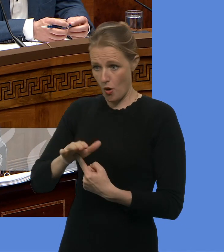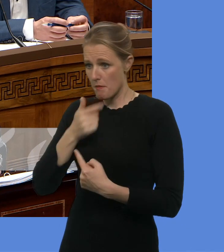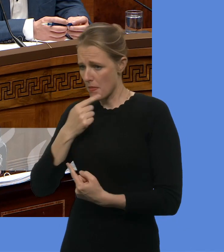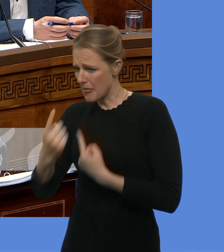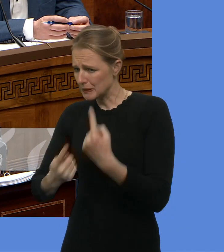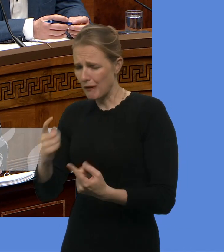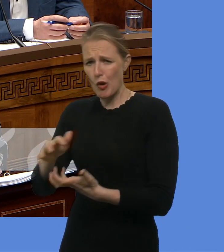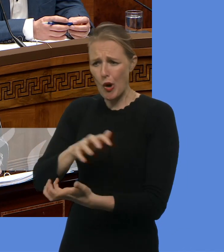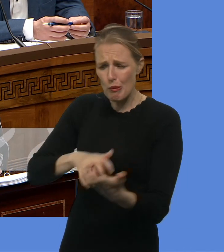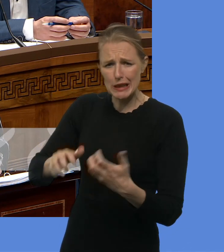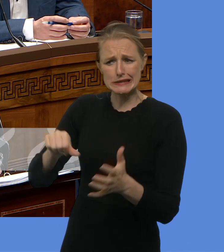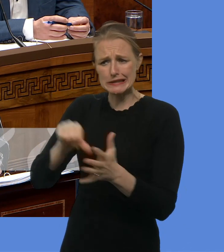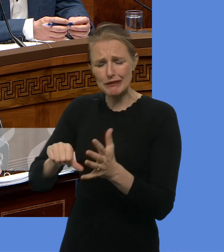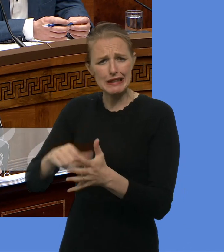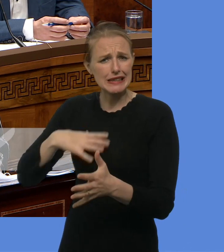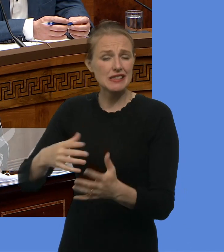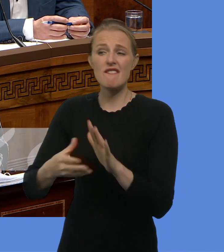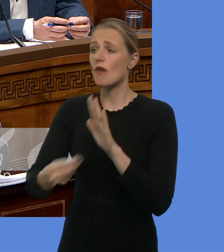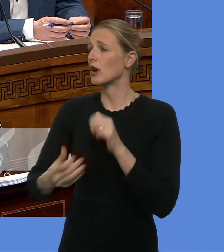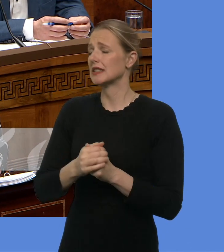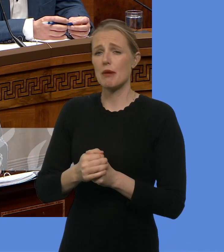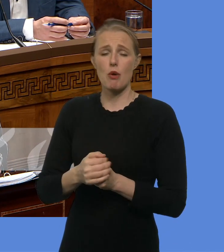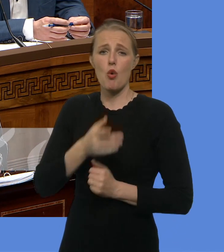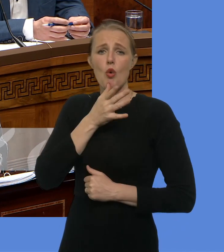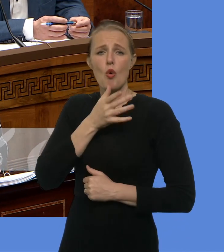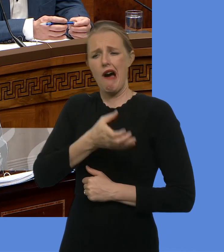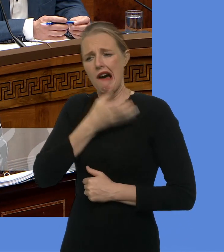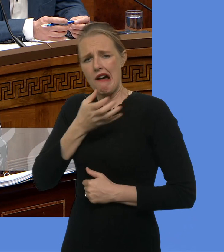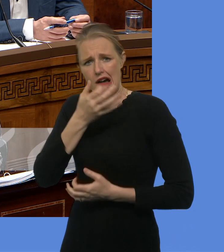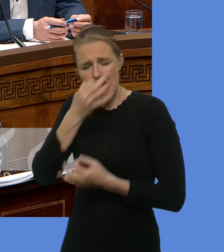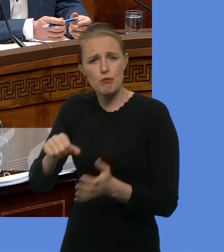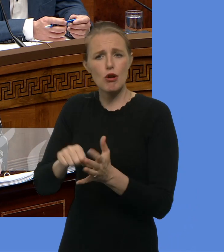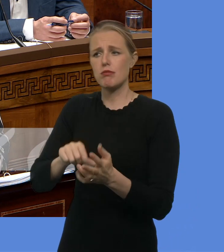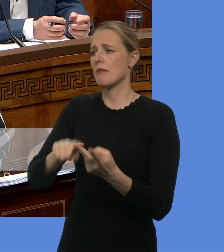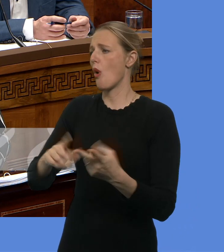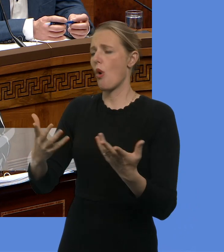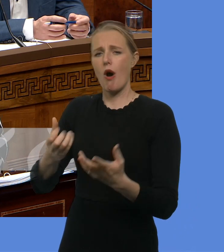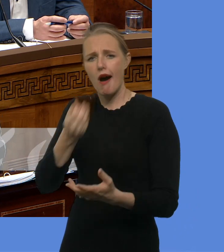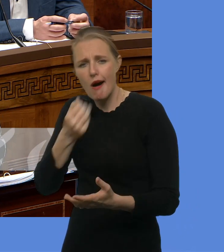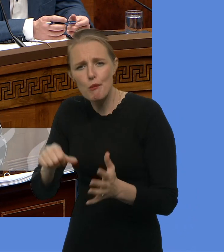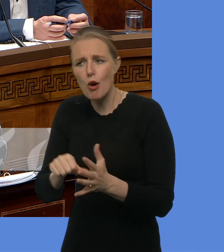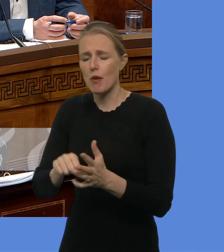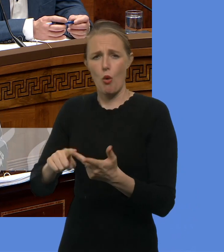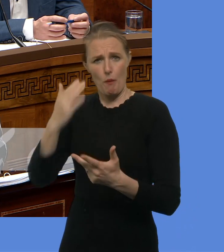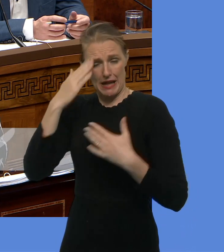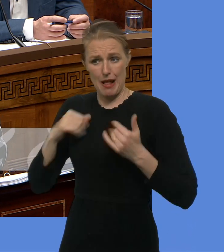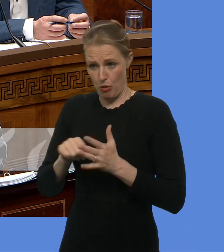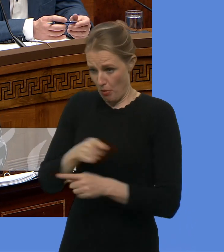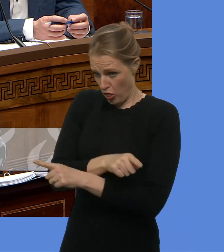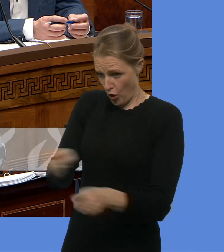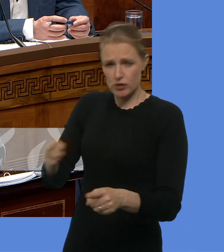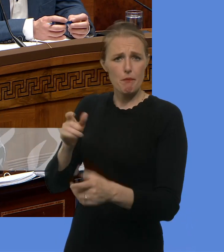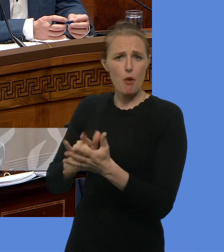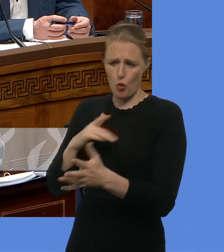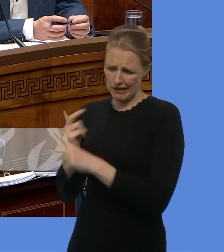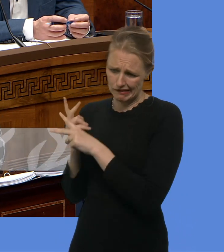and challenging needs, including mental health issues and addictions whilst in custody. Prison healthcare services are provided on behalf of the Department of